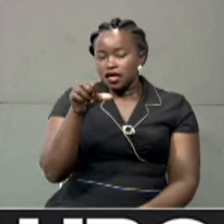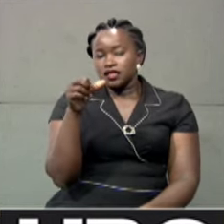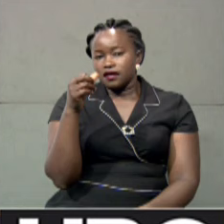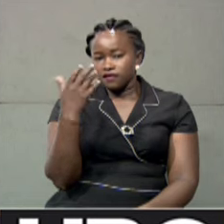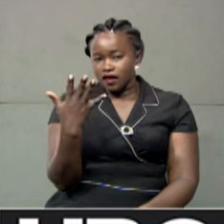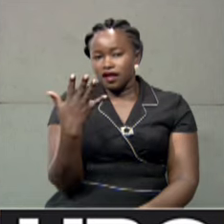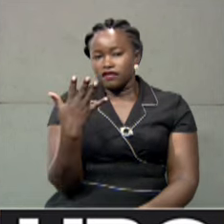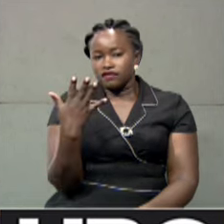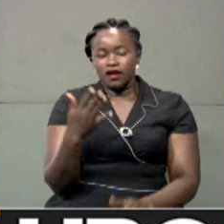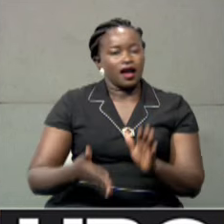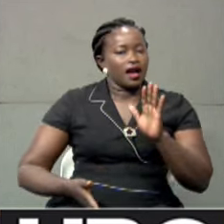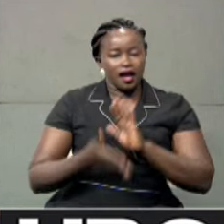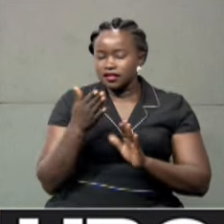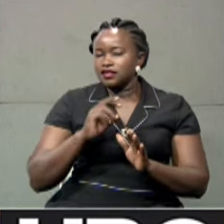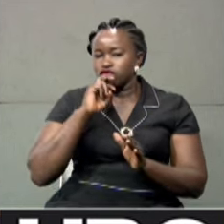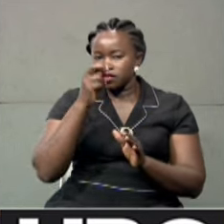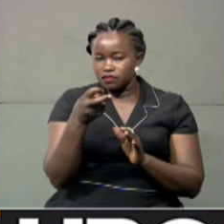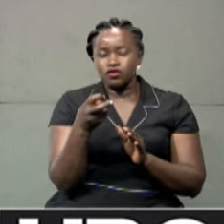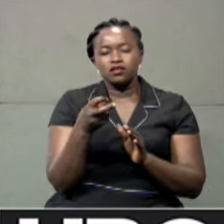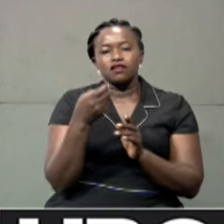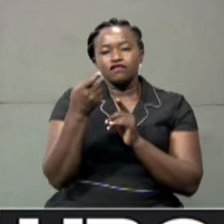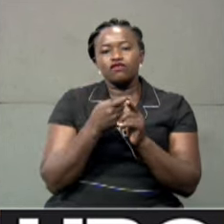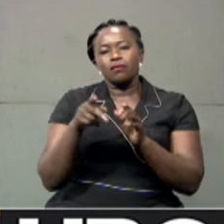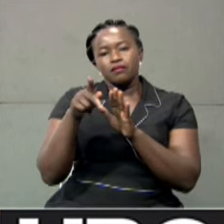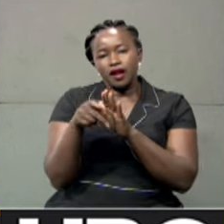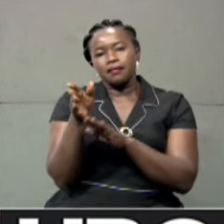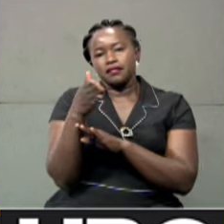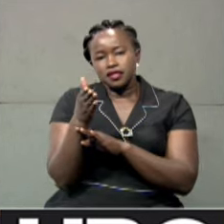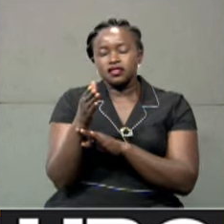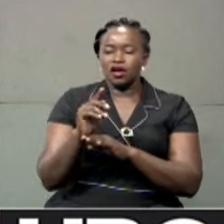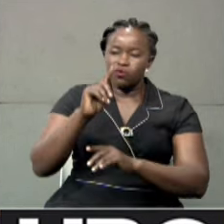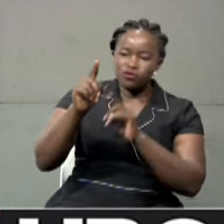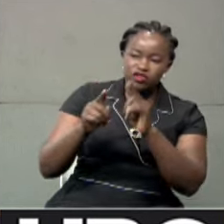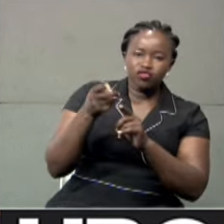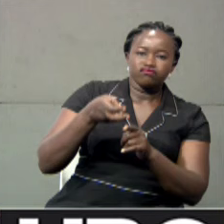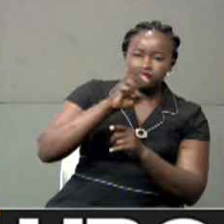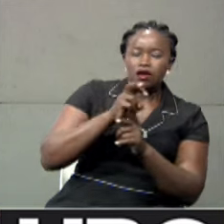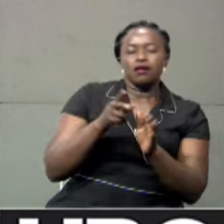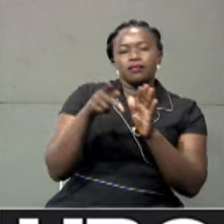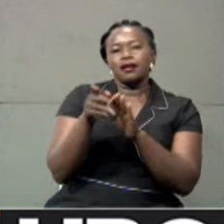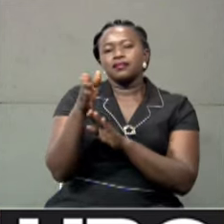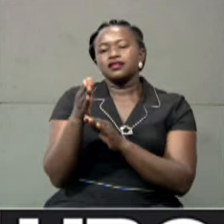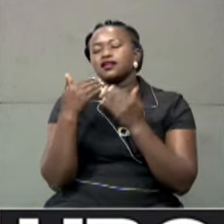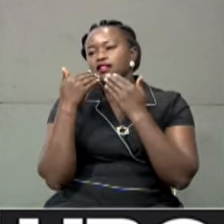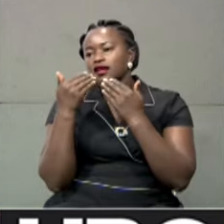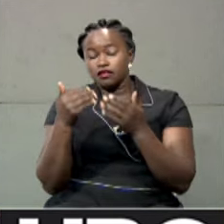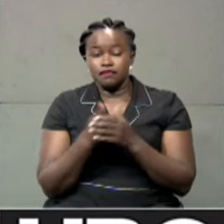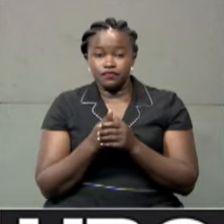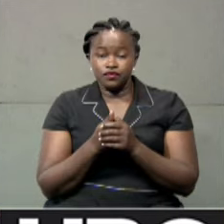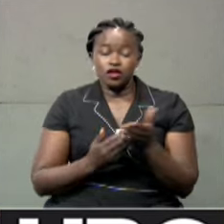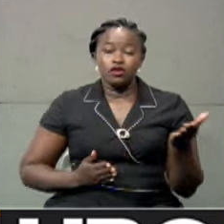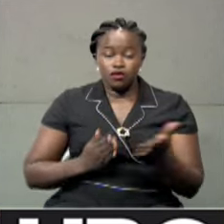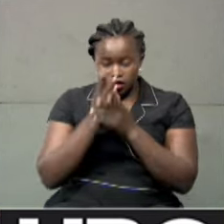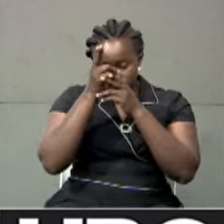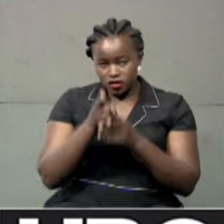195 urgent responses from the Prime Minister. Prime Minister, thank you. The Right